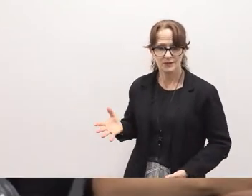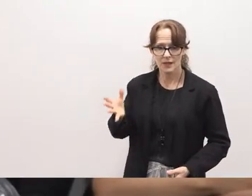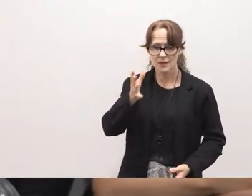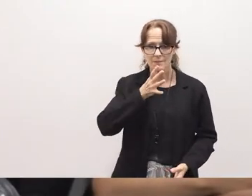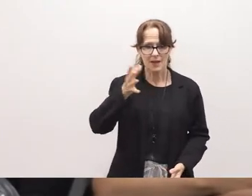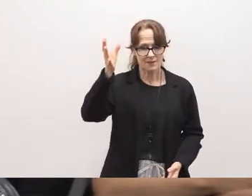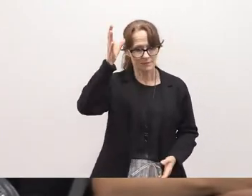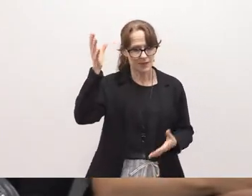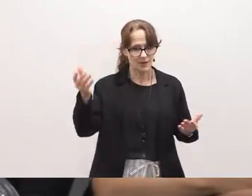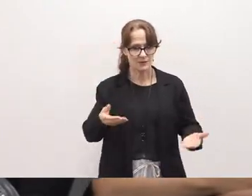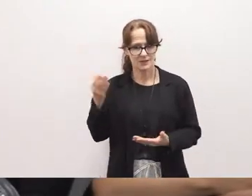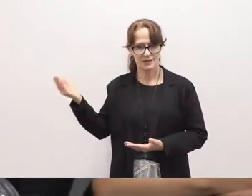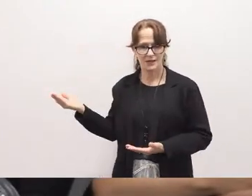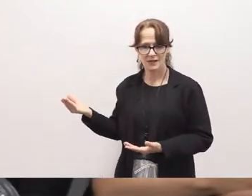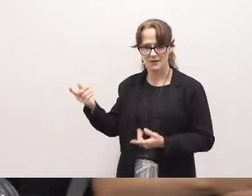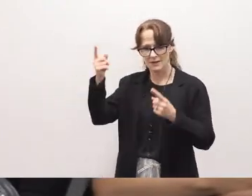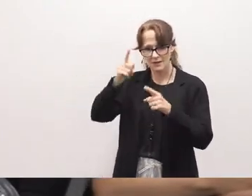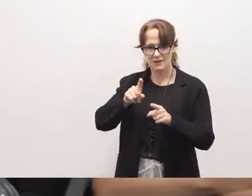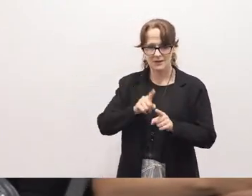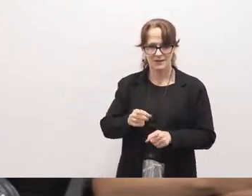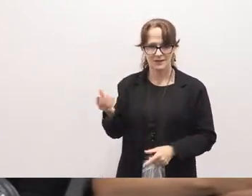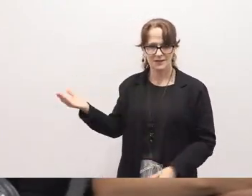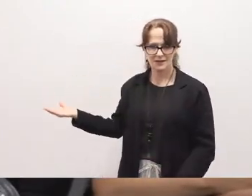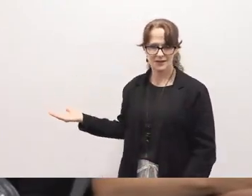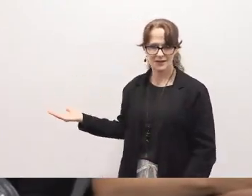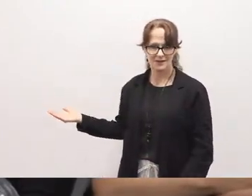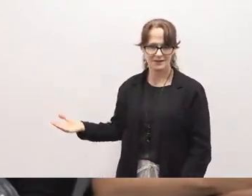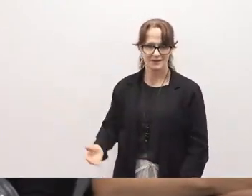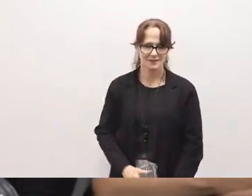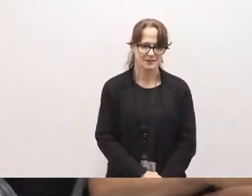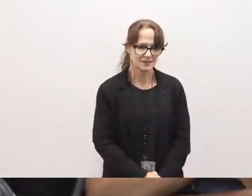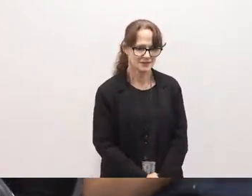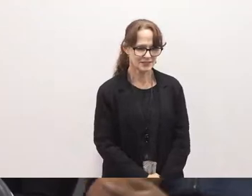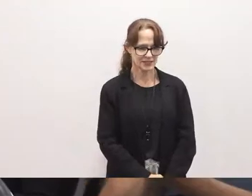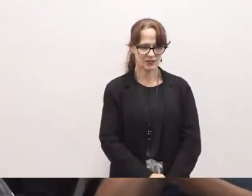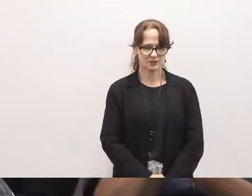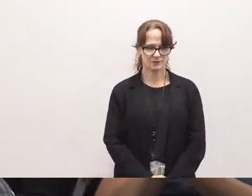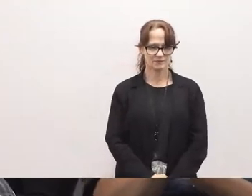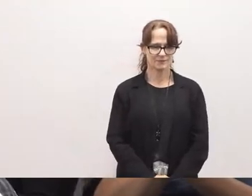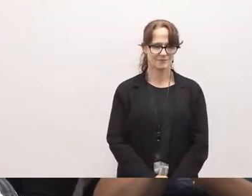are here and my siblings are here as well. Awesome.